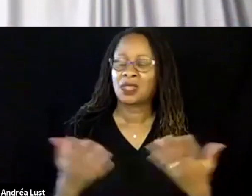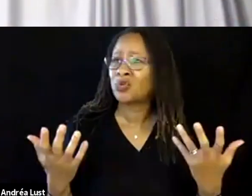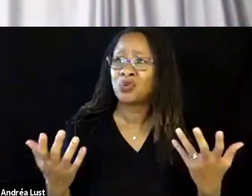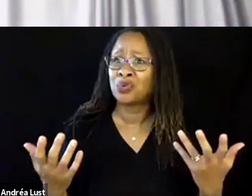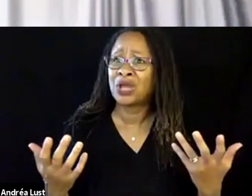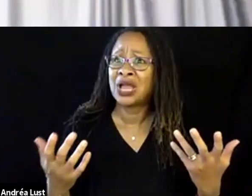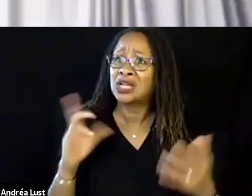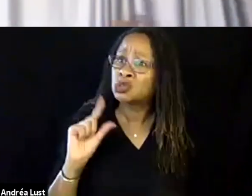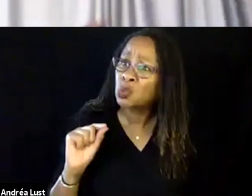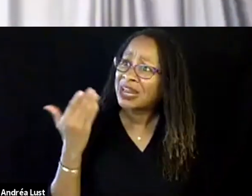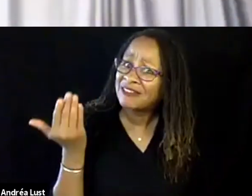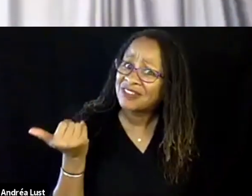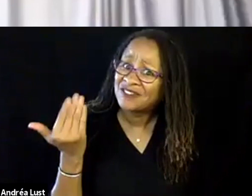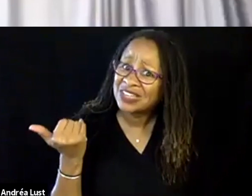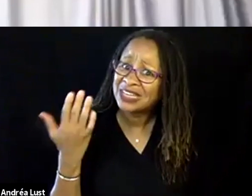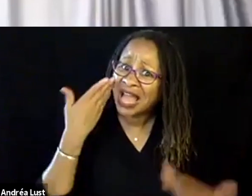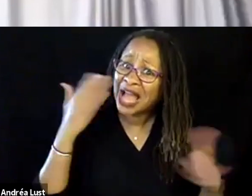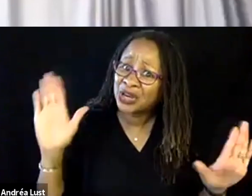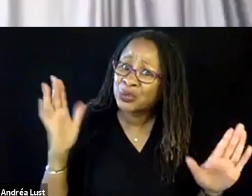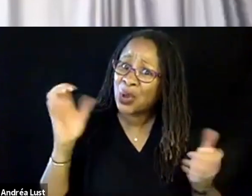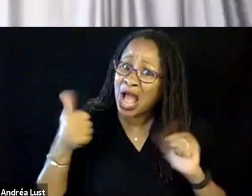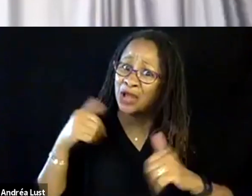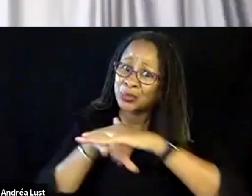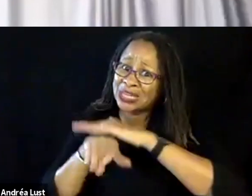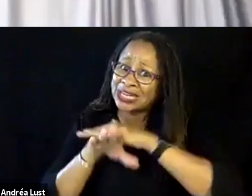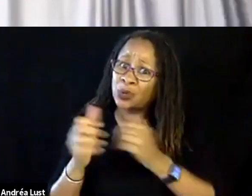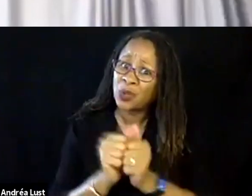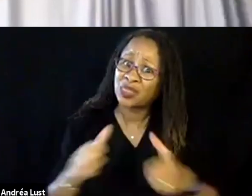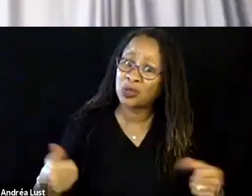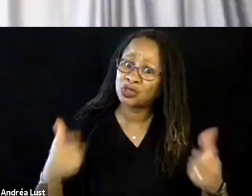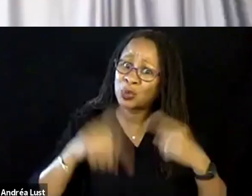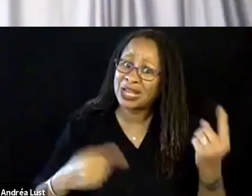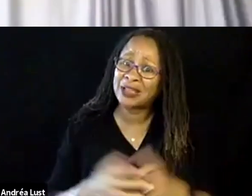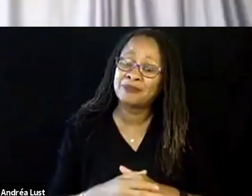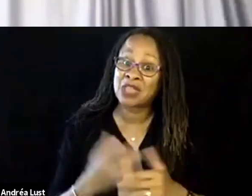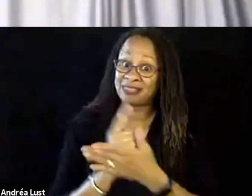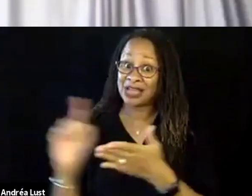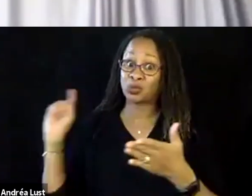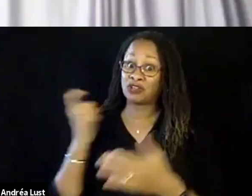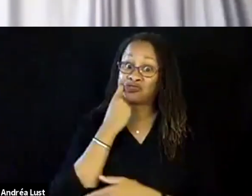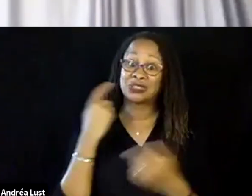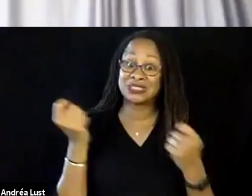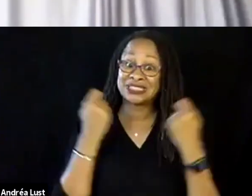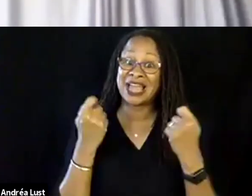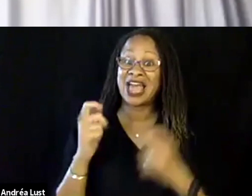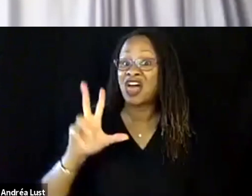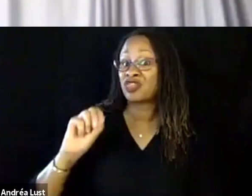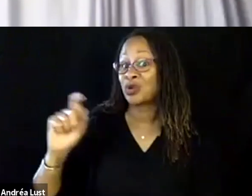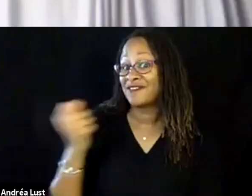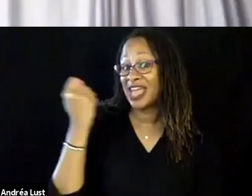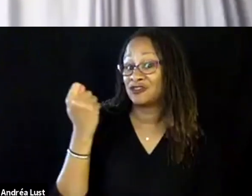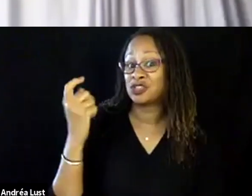it's 2015. How do you not know if a place is wheelchair accessible? And just this past week, we celebrated the 30th anniversary